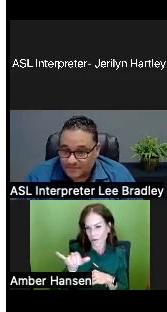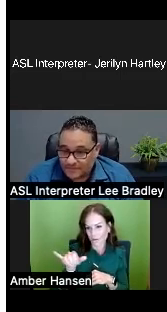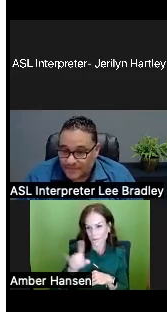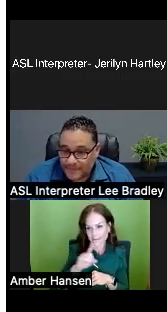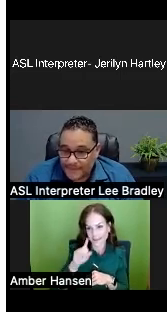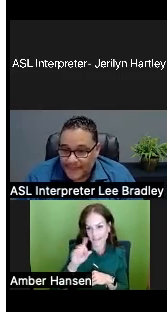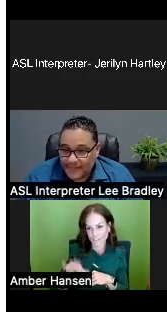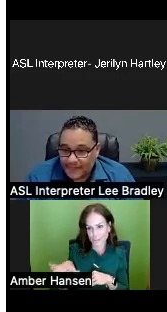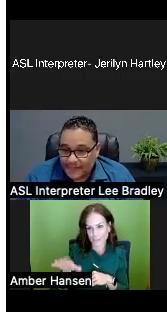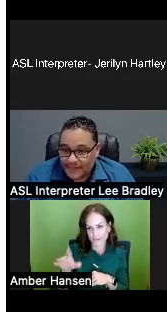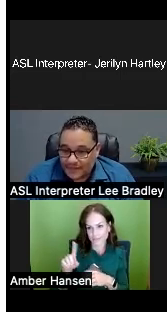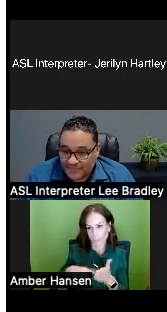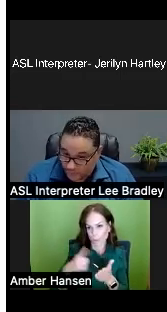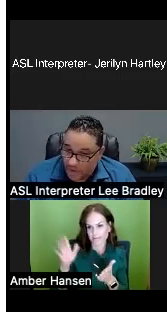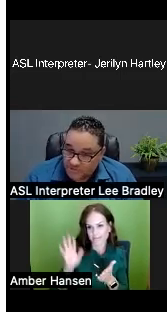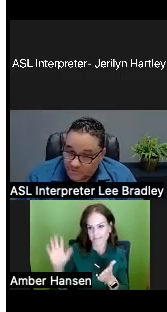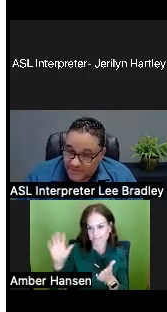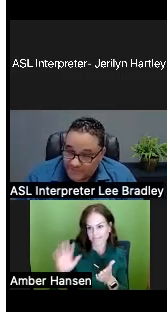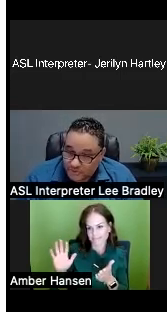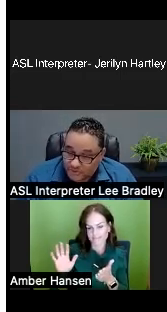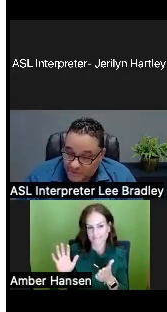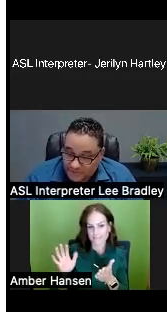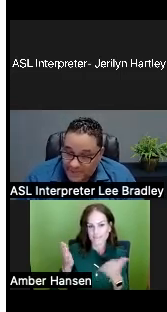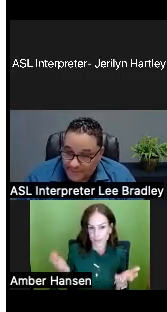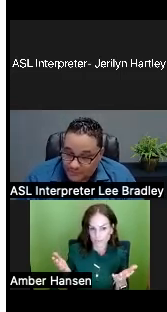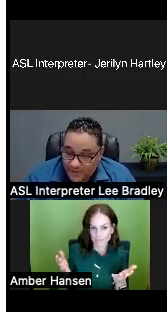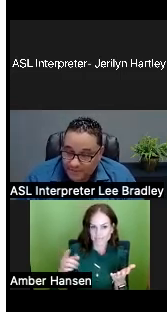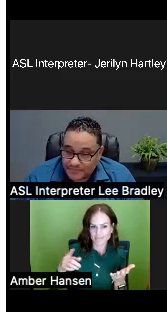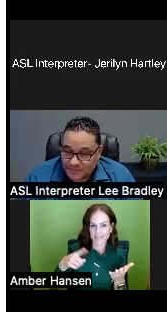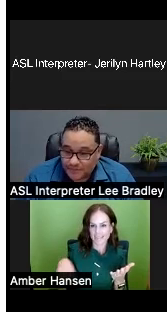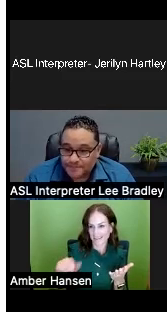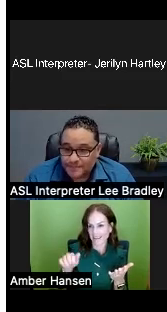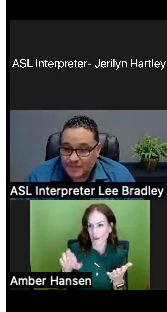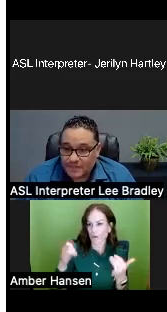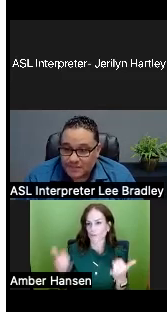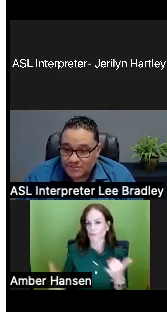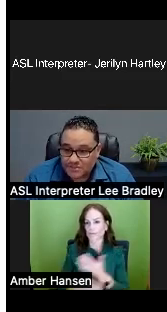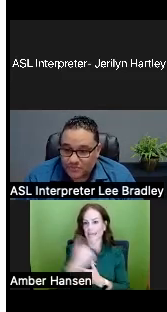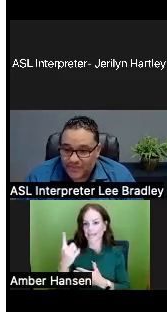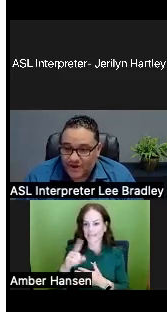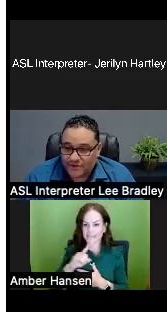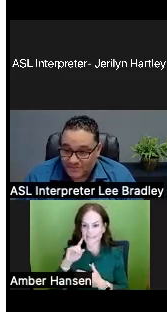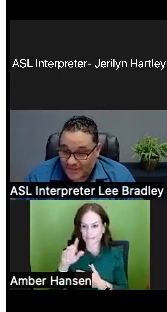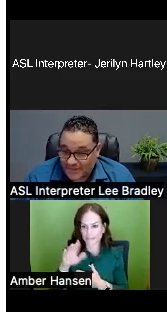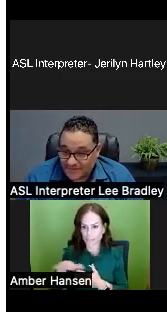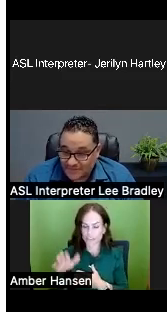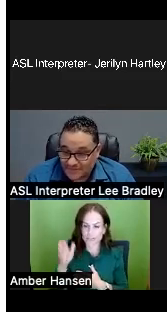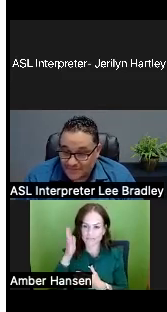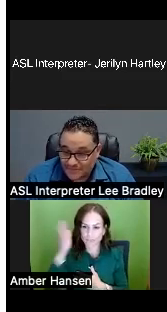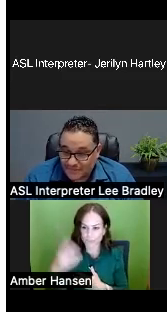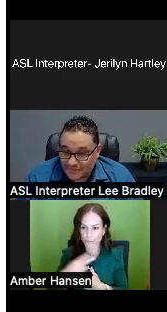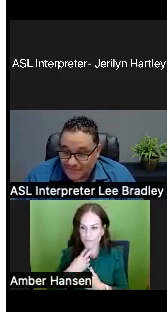deafness. They were also deaf children at one time as well. So they are